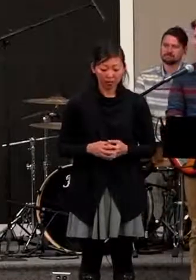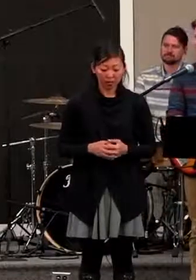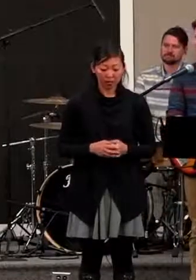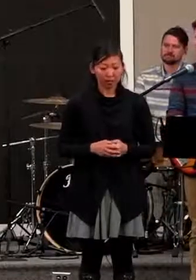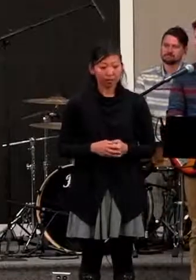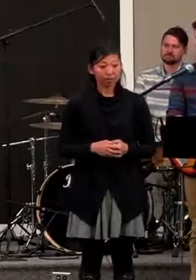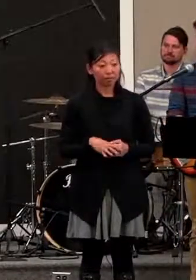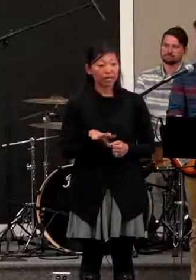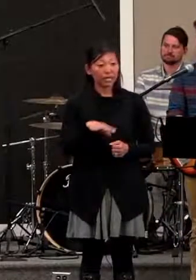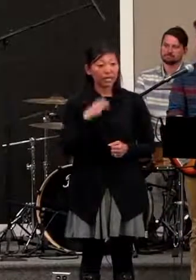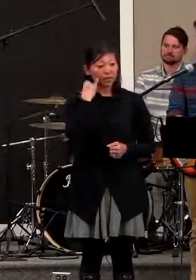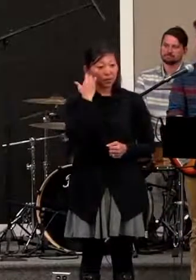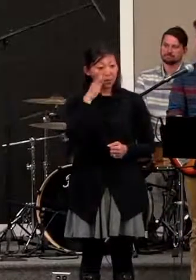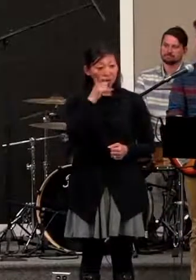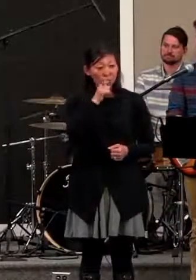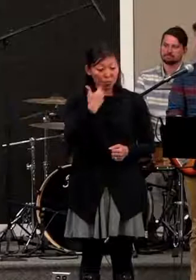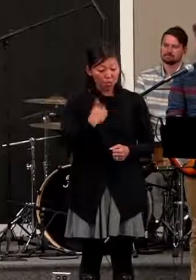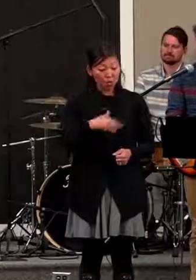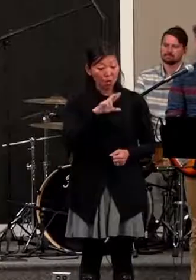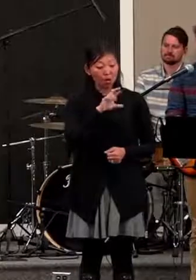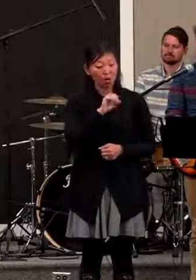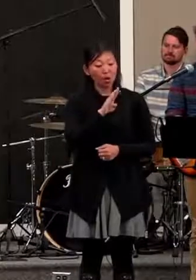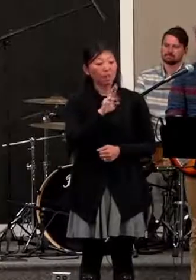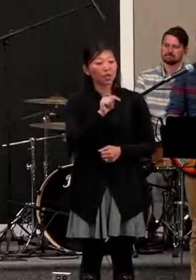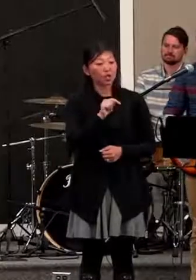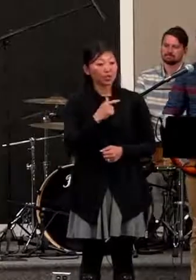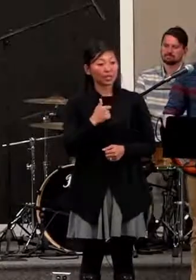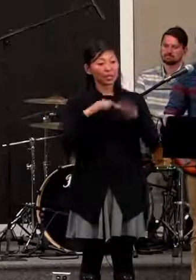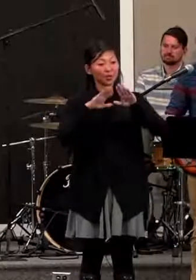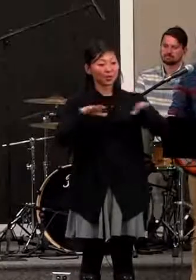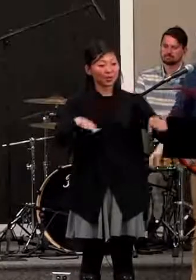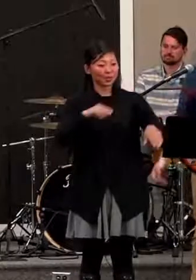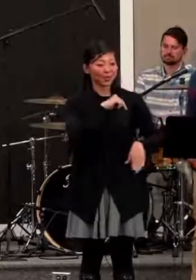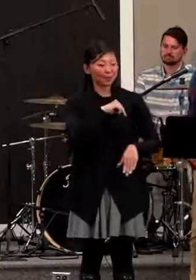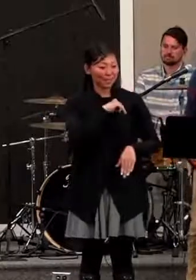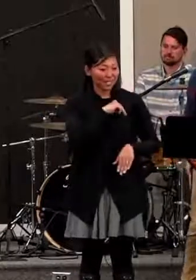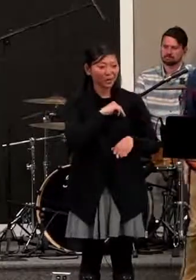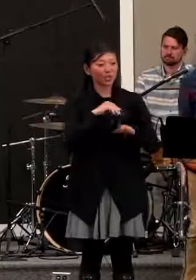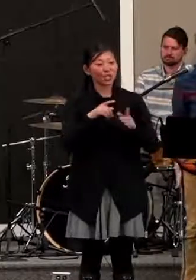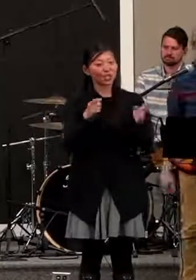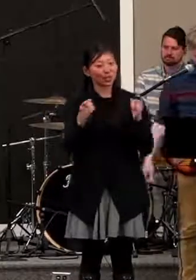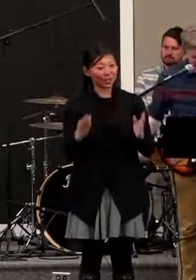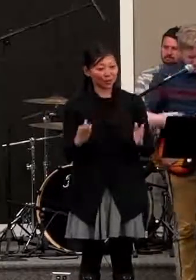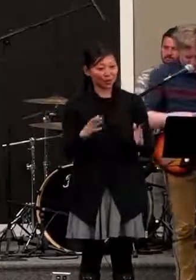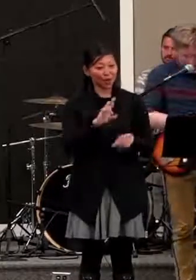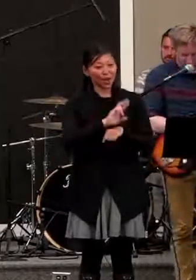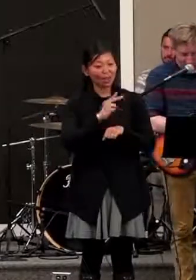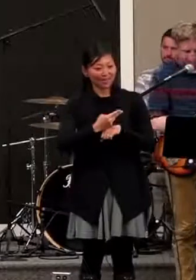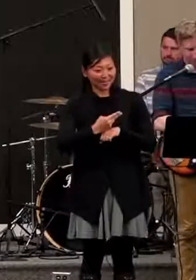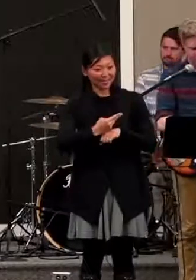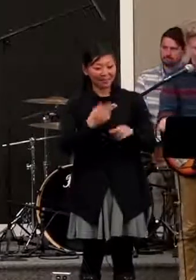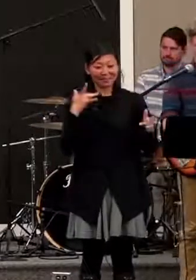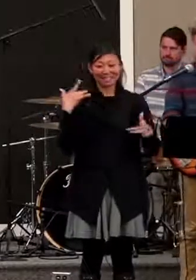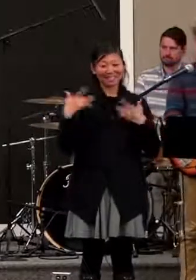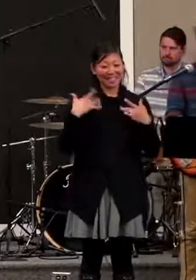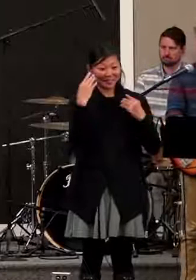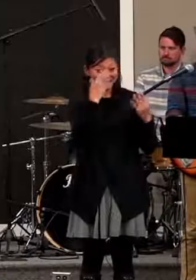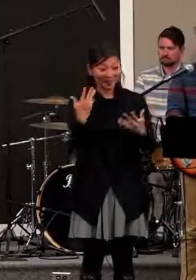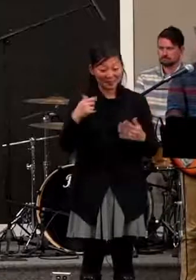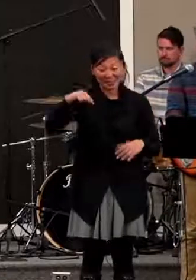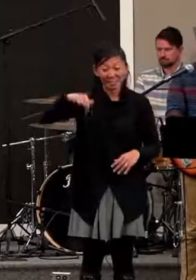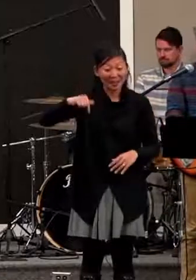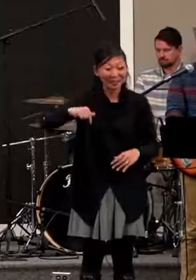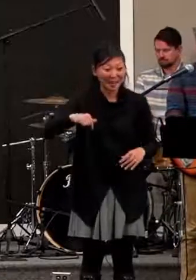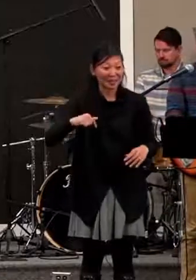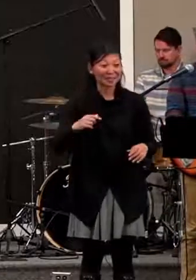For those of you who don't know me, my name is Robert, and I am the Children's Ministry Director at Rock Hill. I'm excited to tell you that things are booming